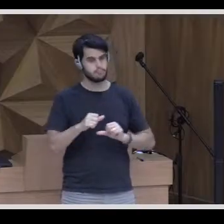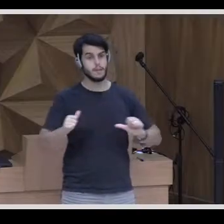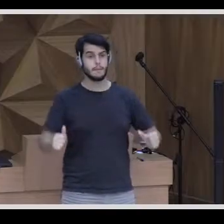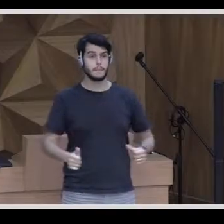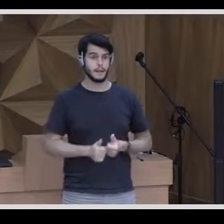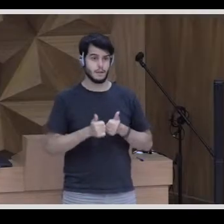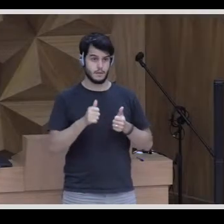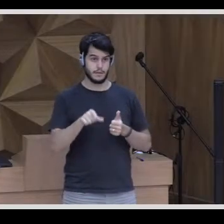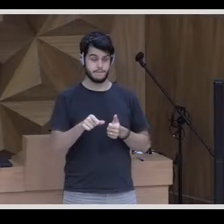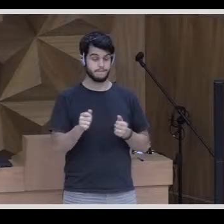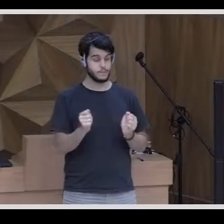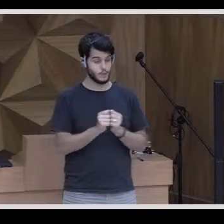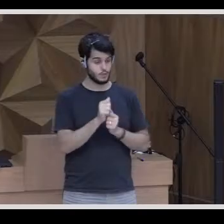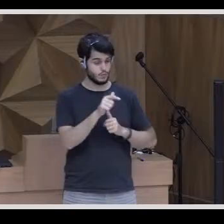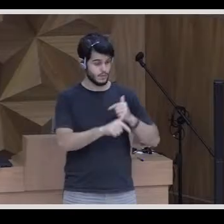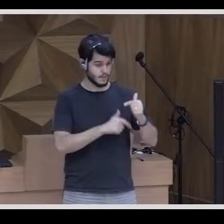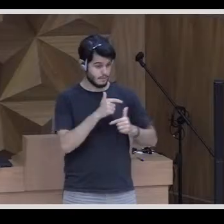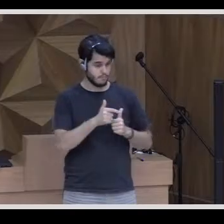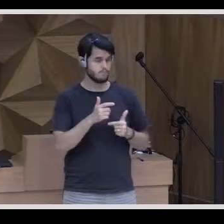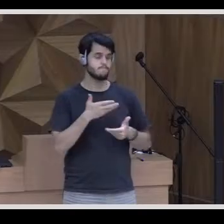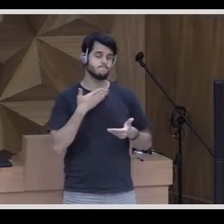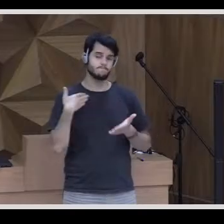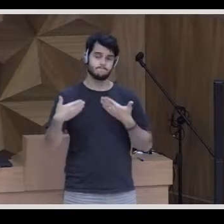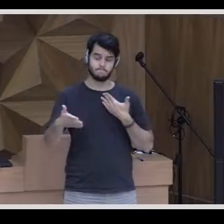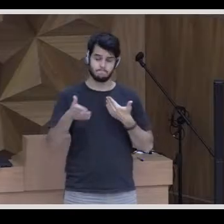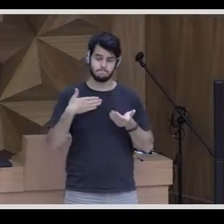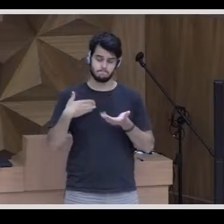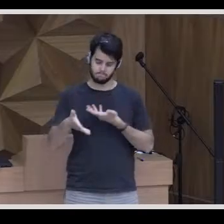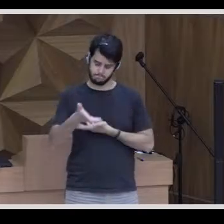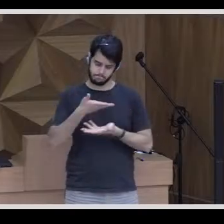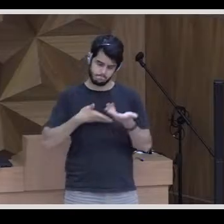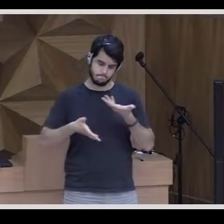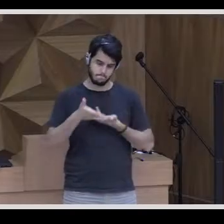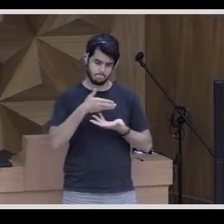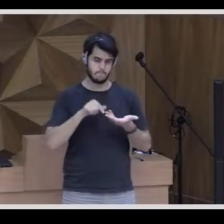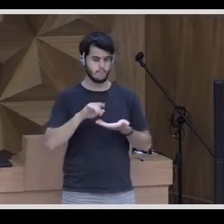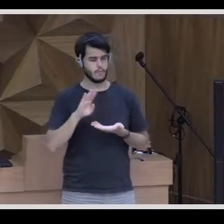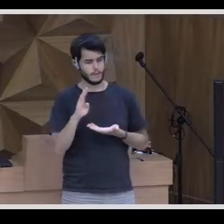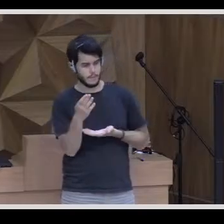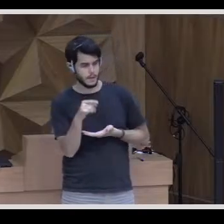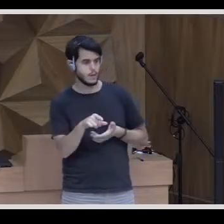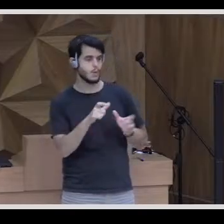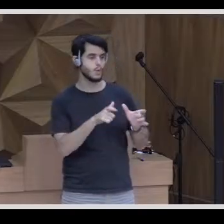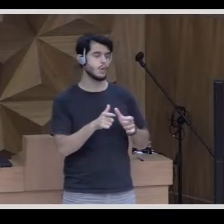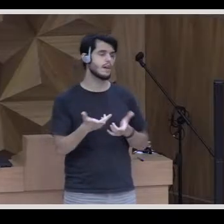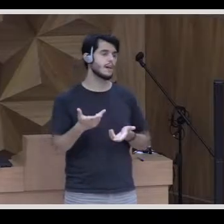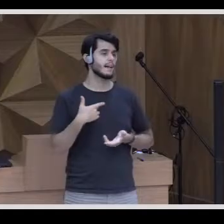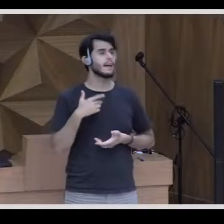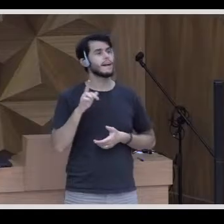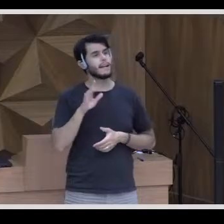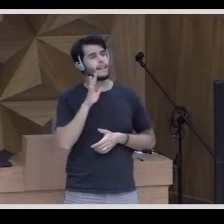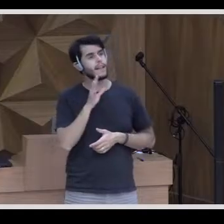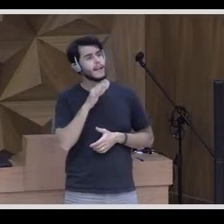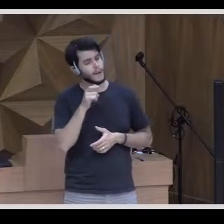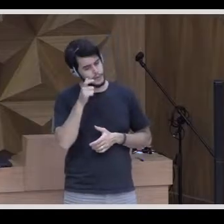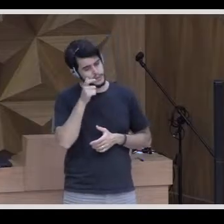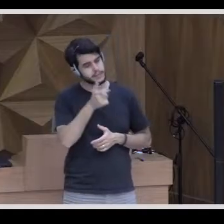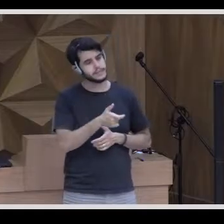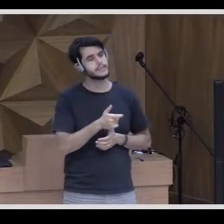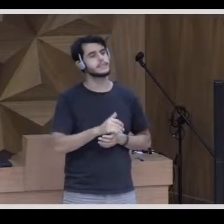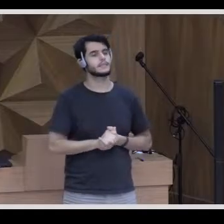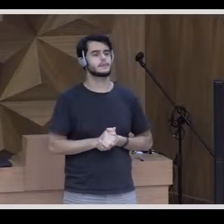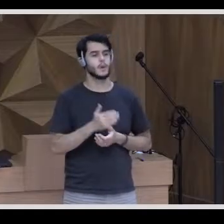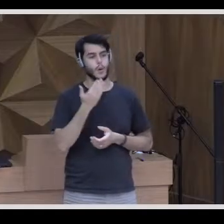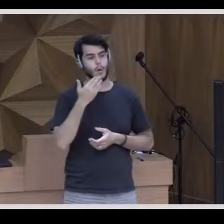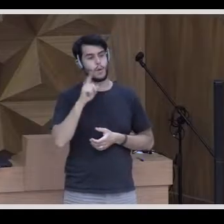them. So we started kind of running participatory design and co-design workshops.